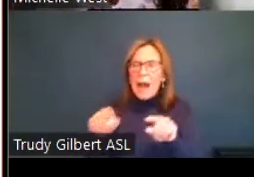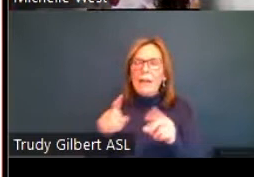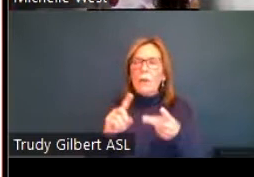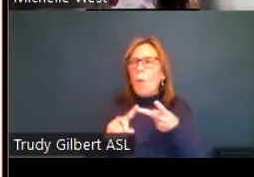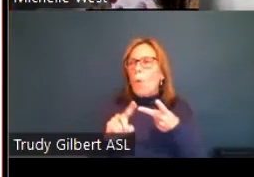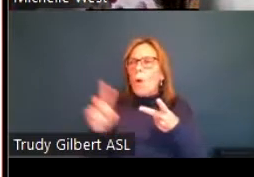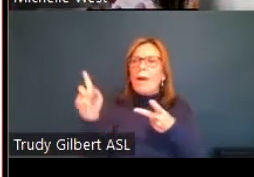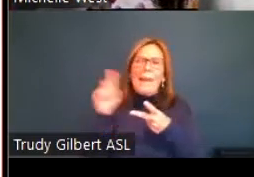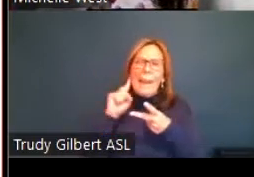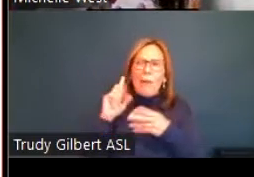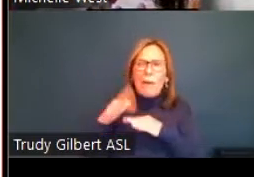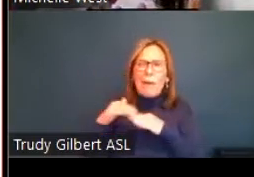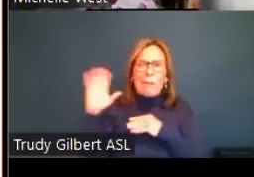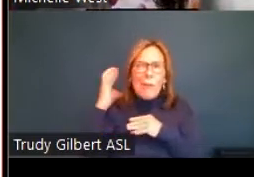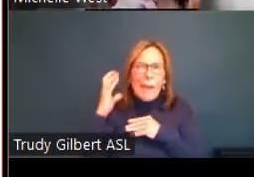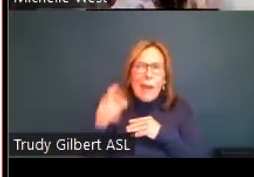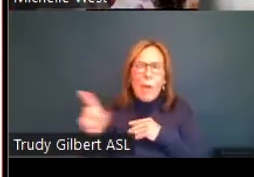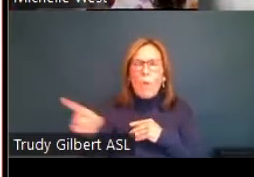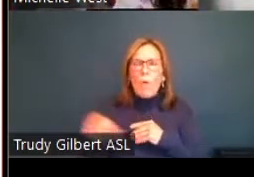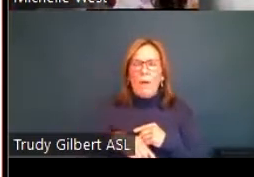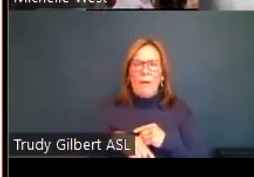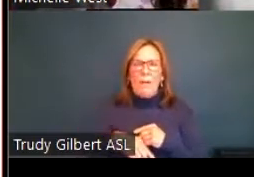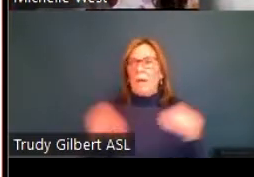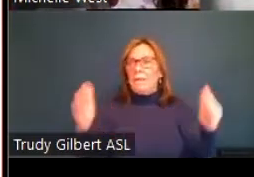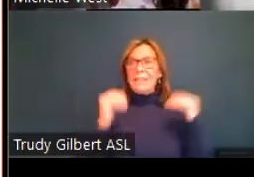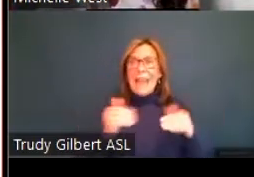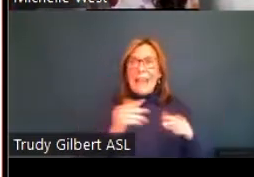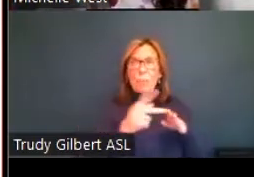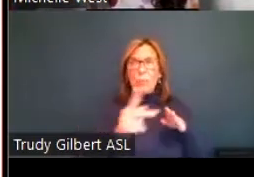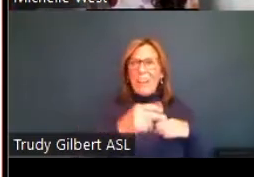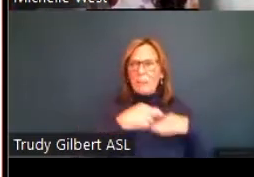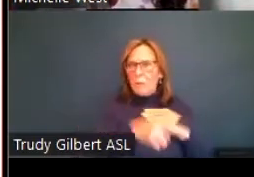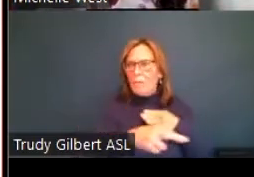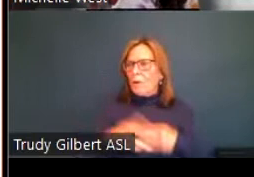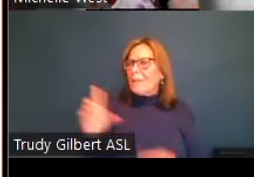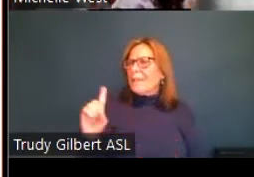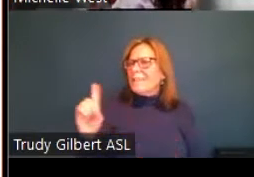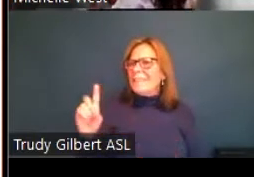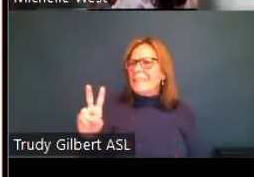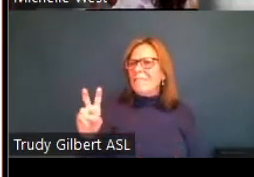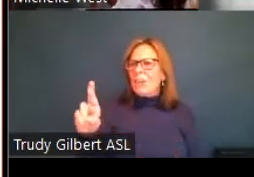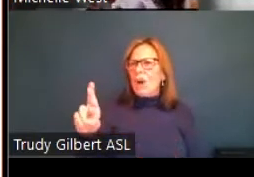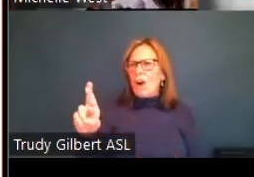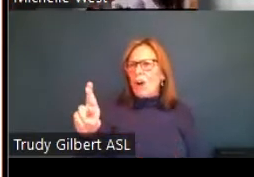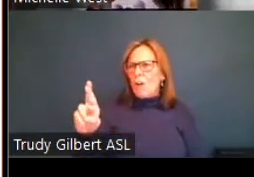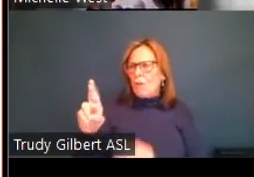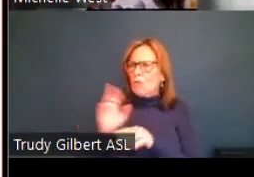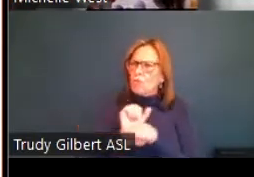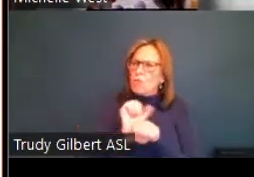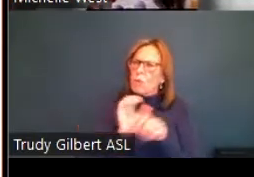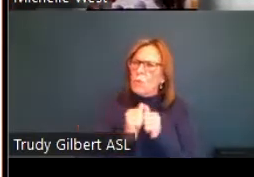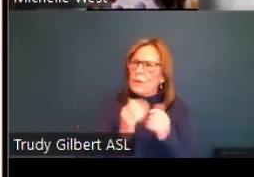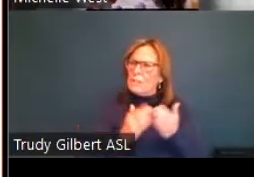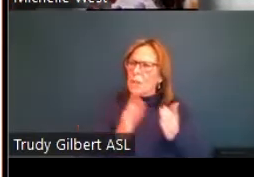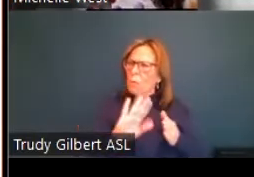radio. Next one is as a professional referral. Let's say DVR works with some of your consumers. And they say,